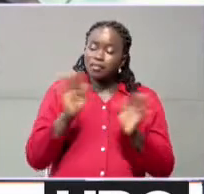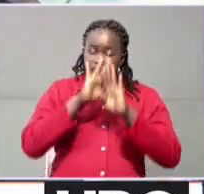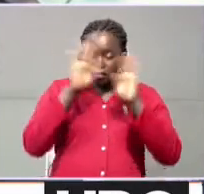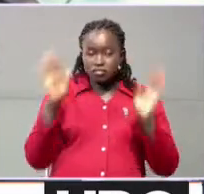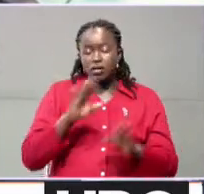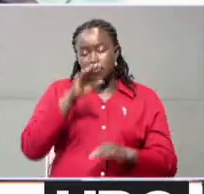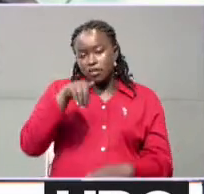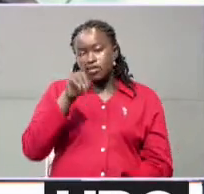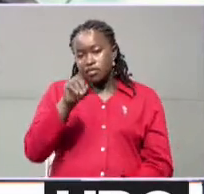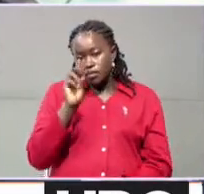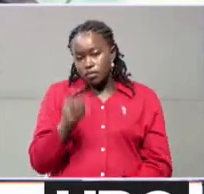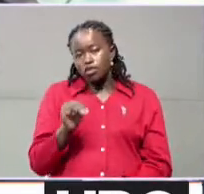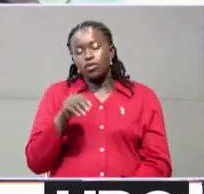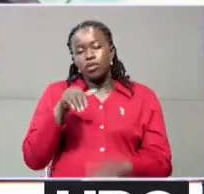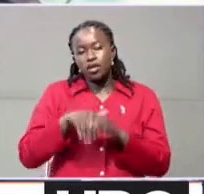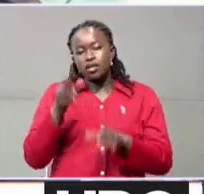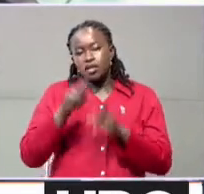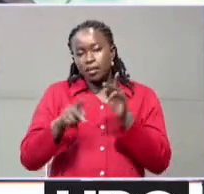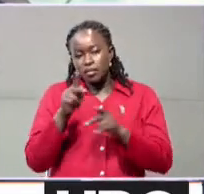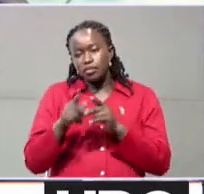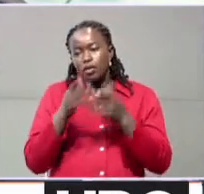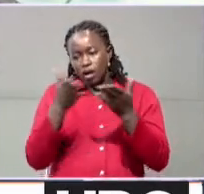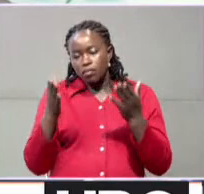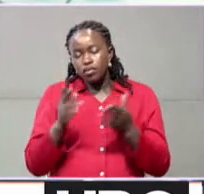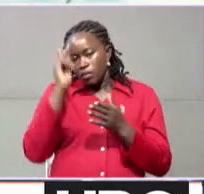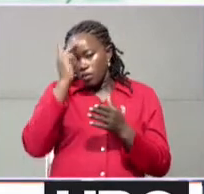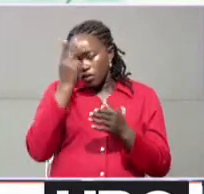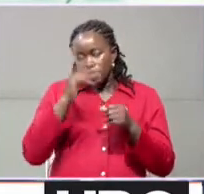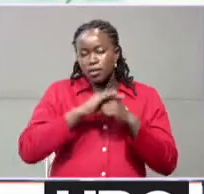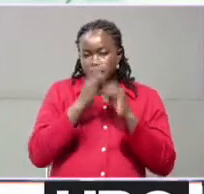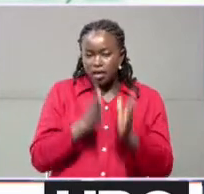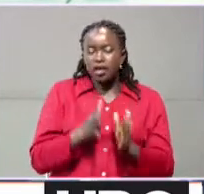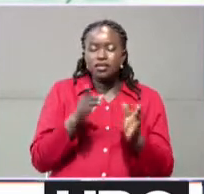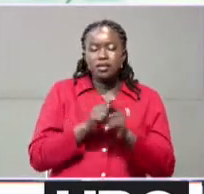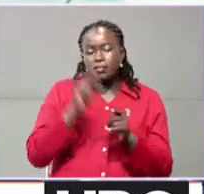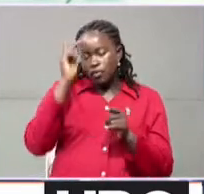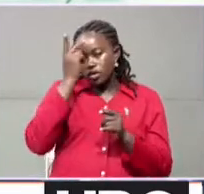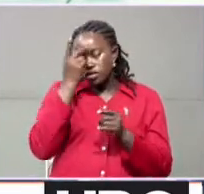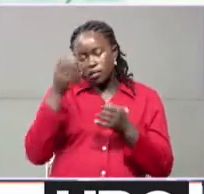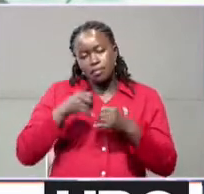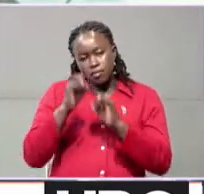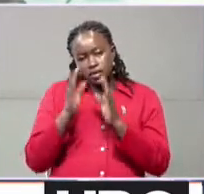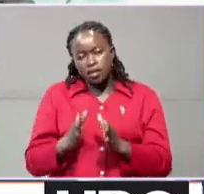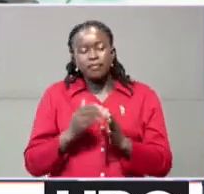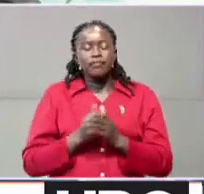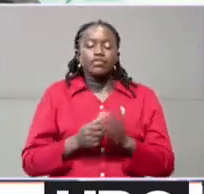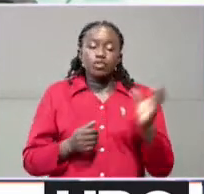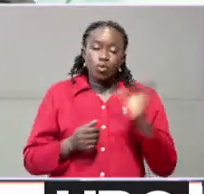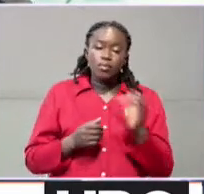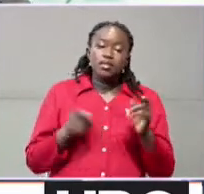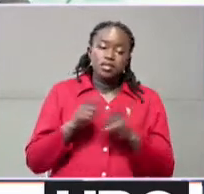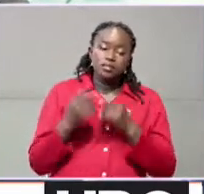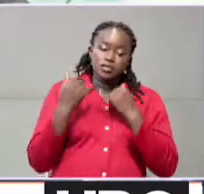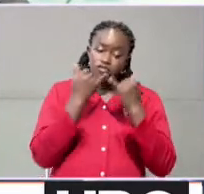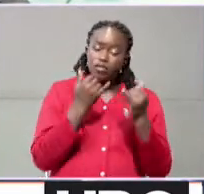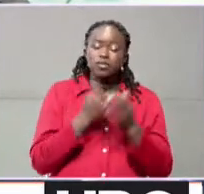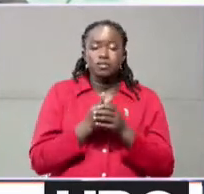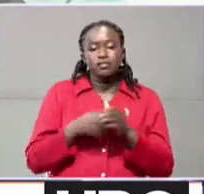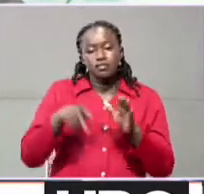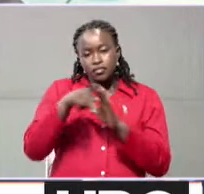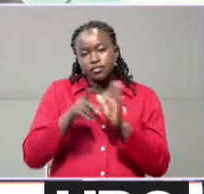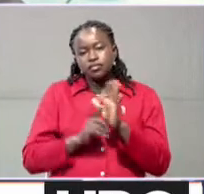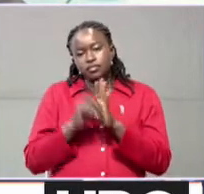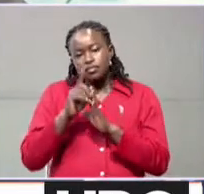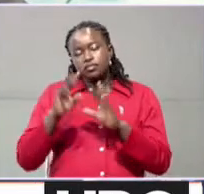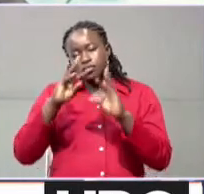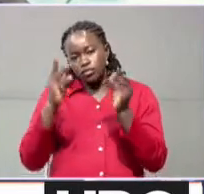development model among the citizens policy makers and the policy implementers the committee was informed that the policy development